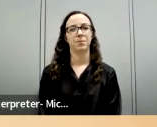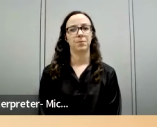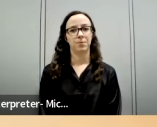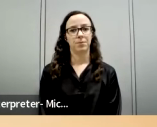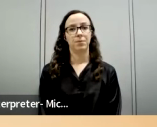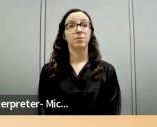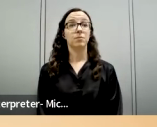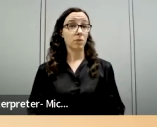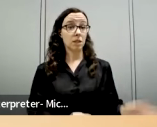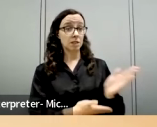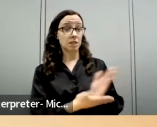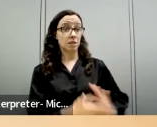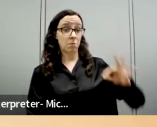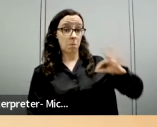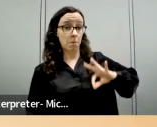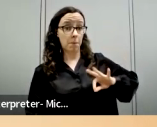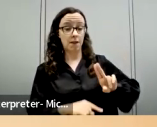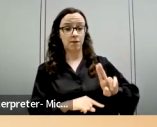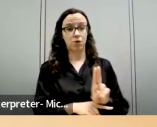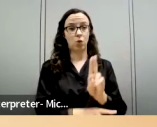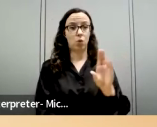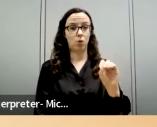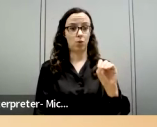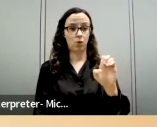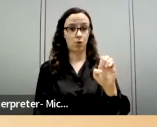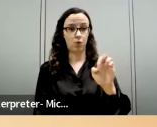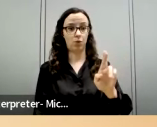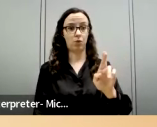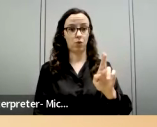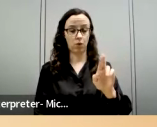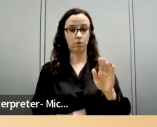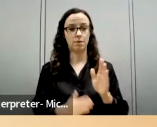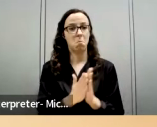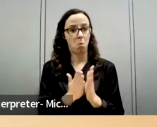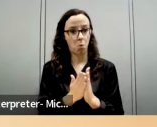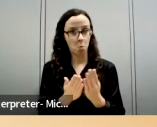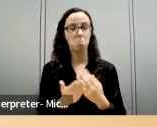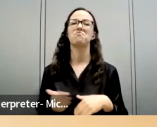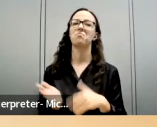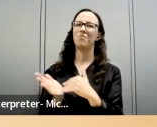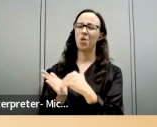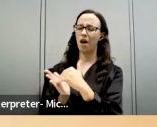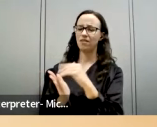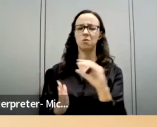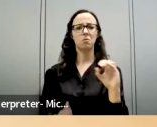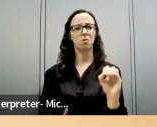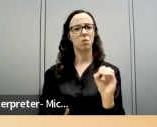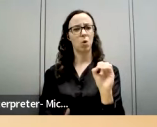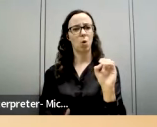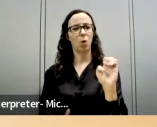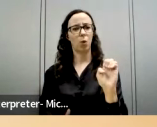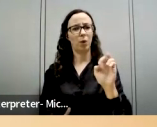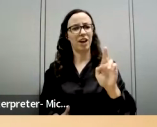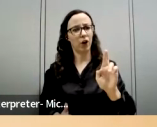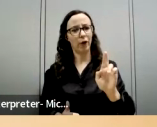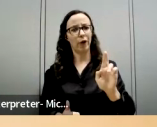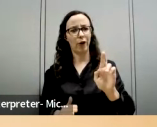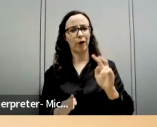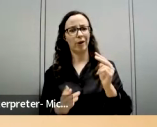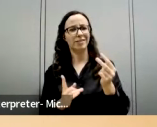Some benefits of using an OER textbook. Most of the time, OER gets talked about in terms of the cost to students